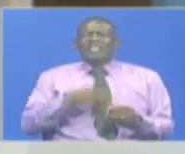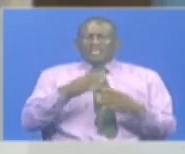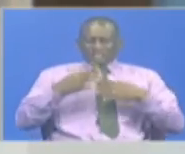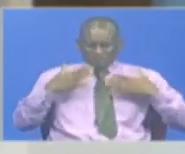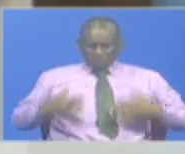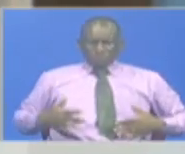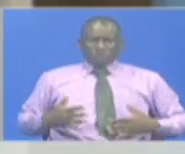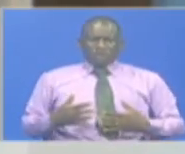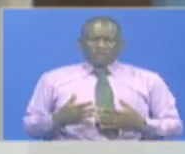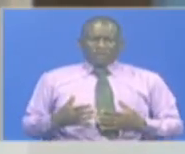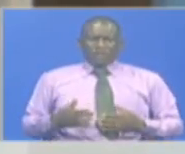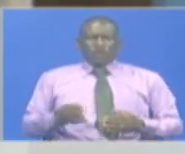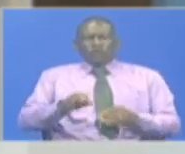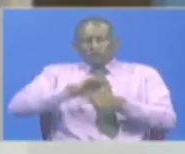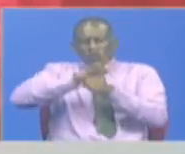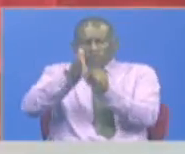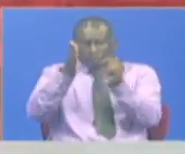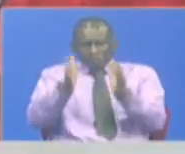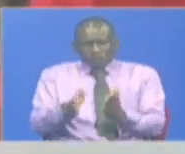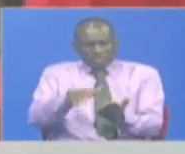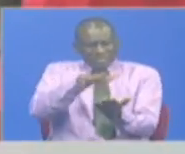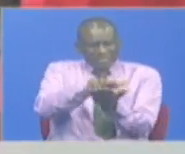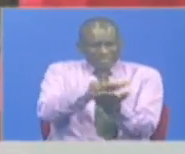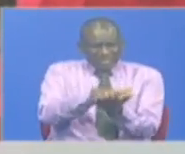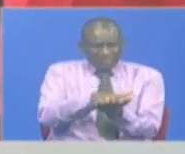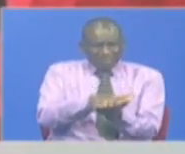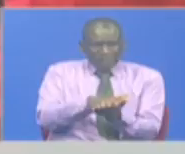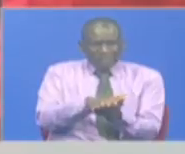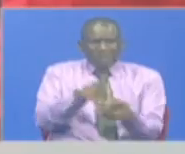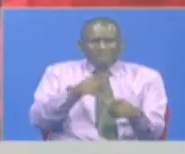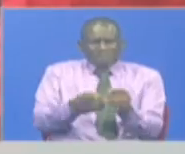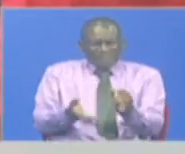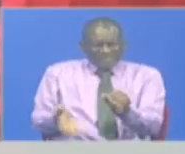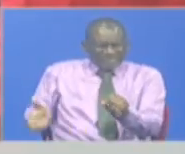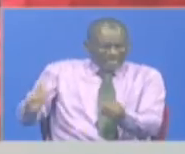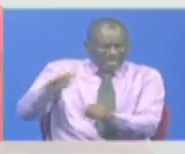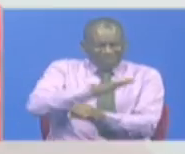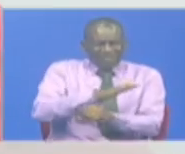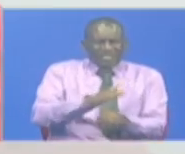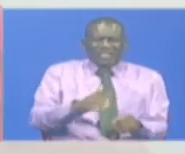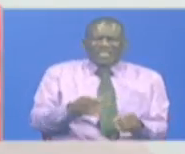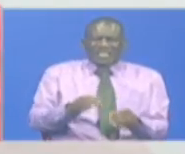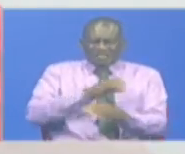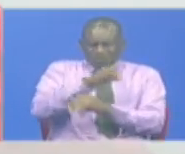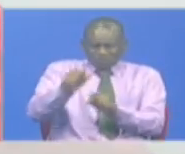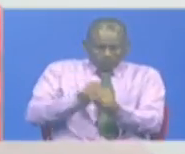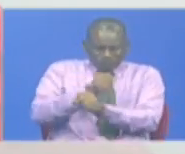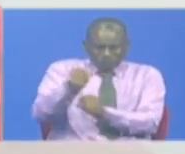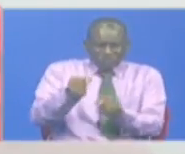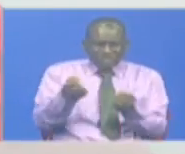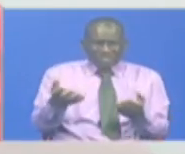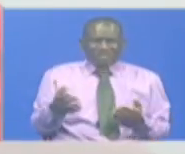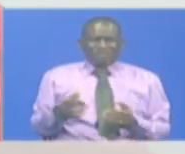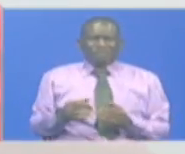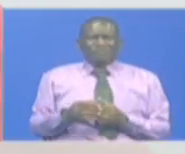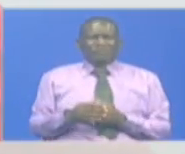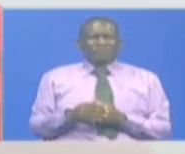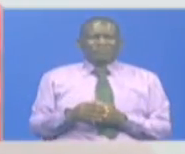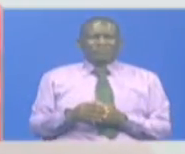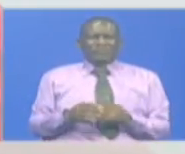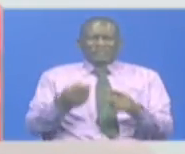temporarily stored, but it is wrapped in a waterproof, first in a waterproof polythene,